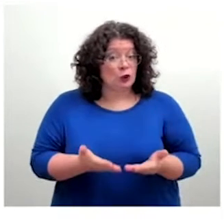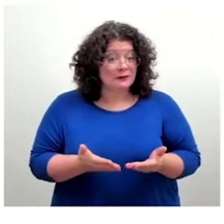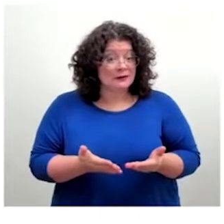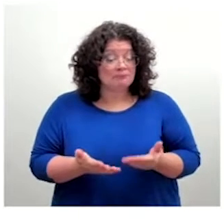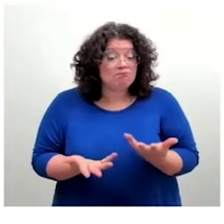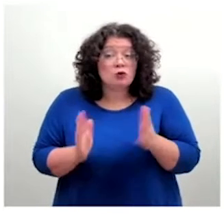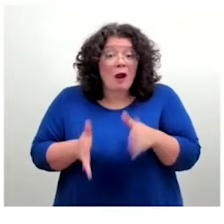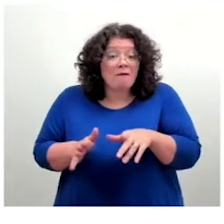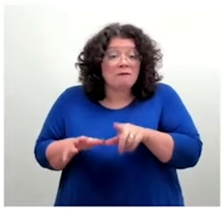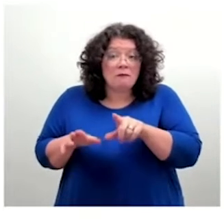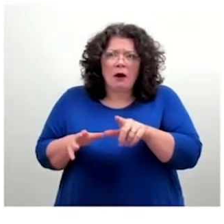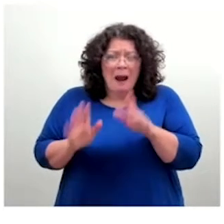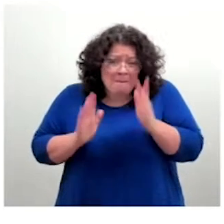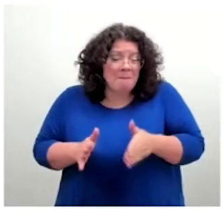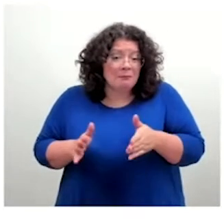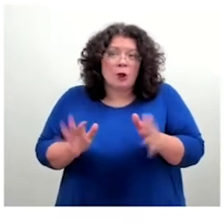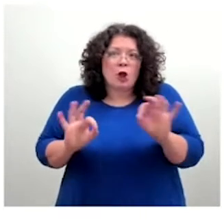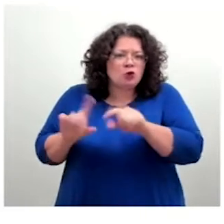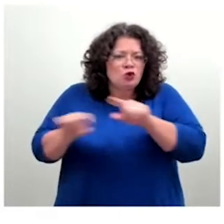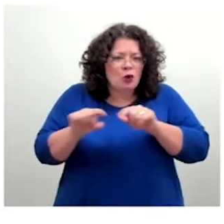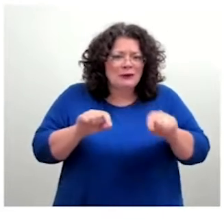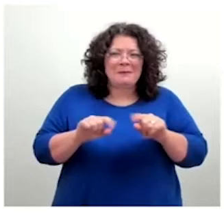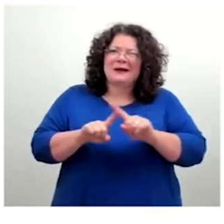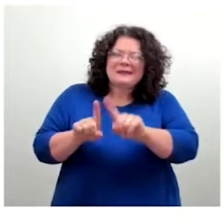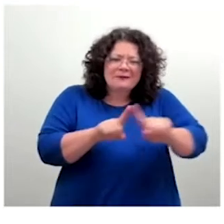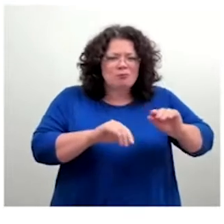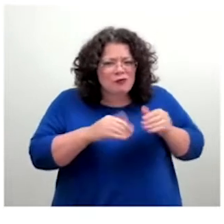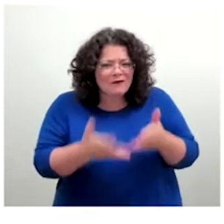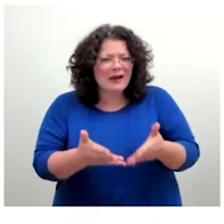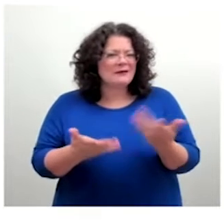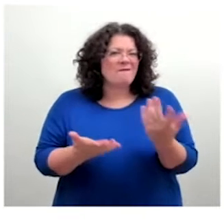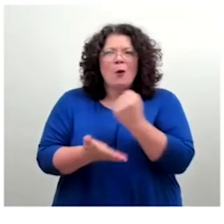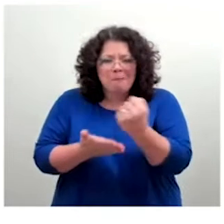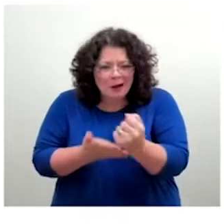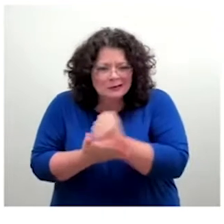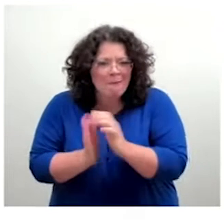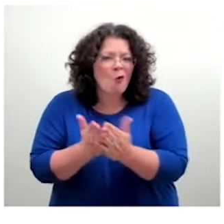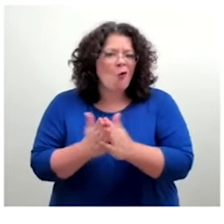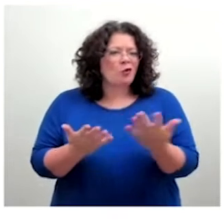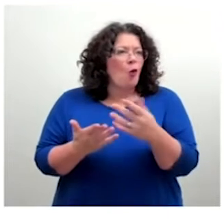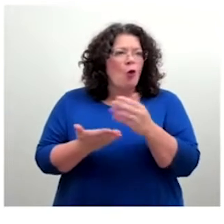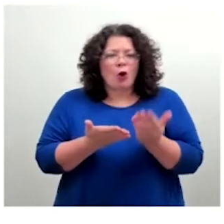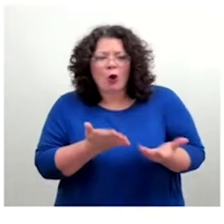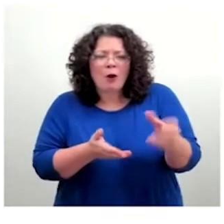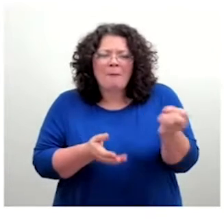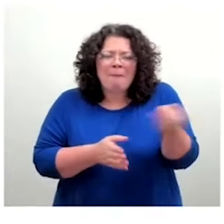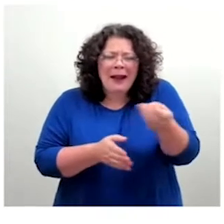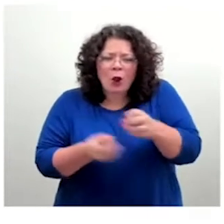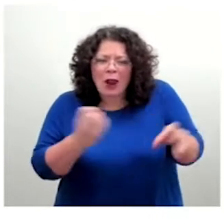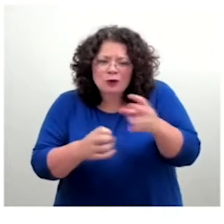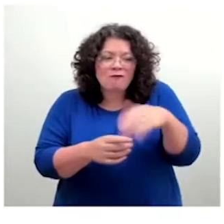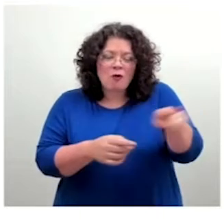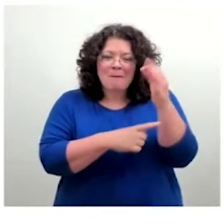possible. It's the ambition of the Government Digital Service to make services as accessible and inclusive as possible, to ensure there are